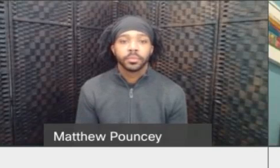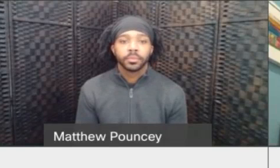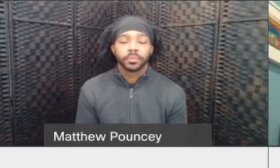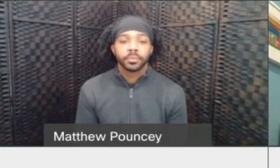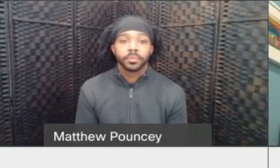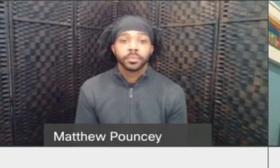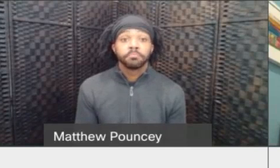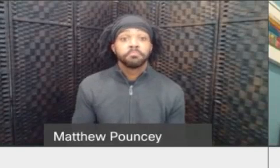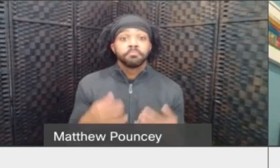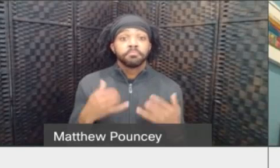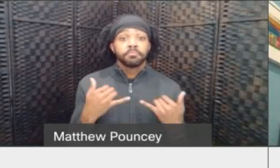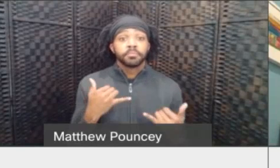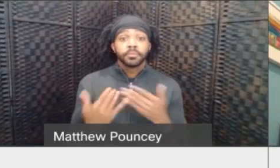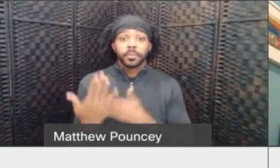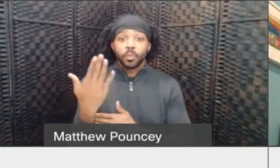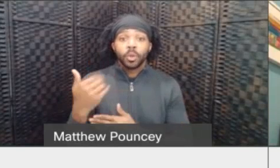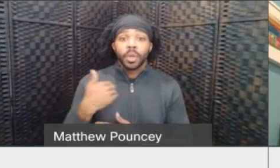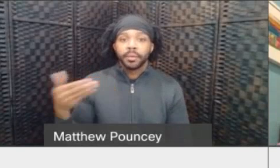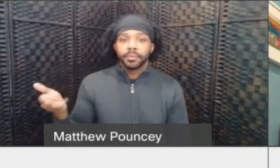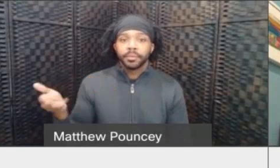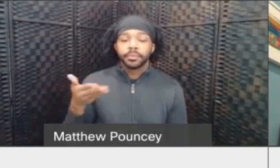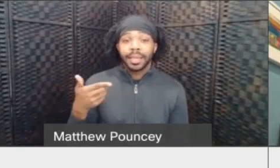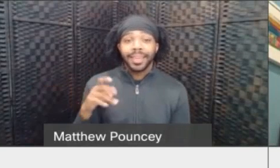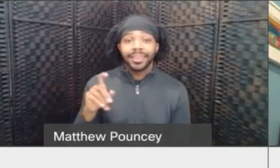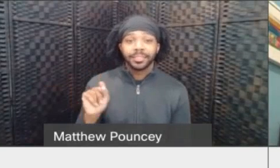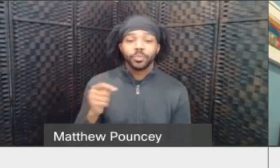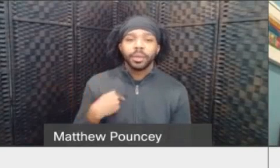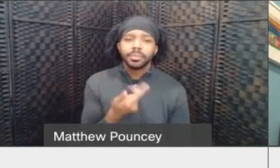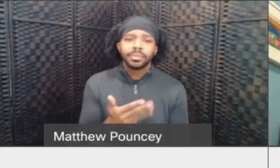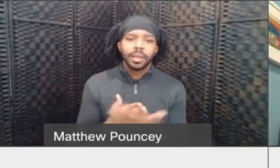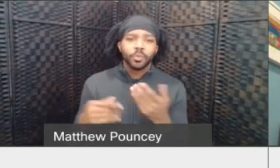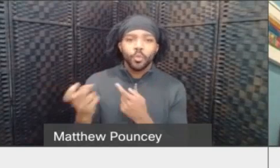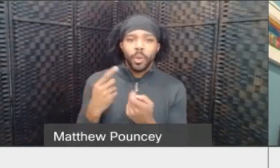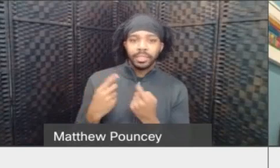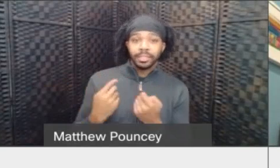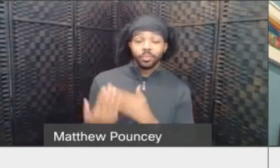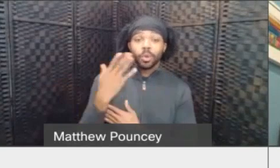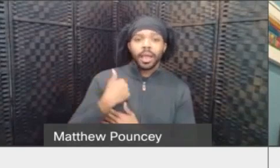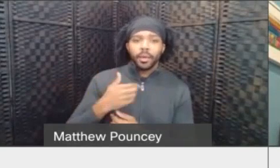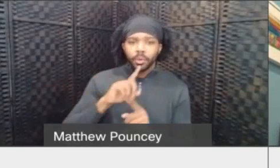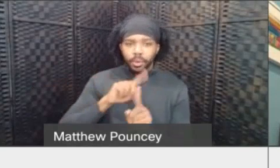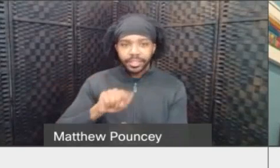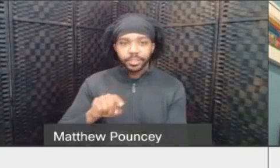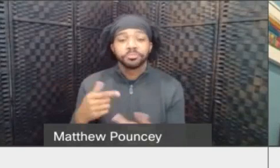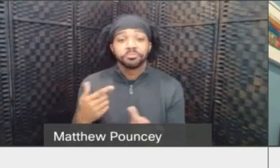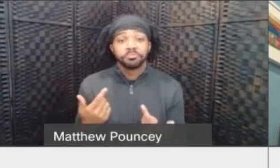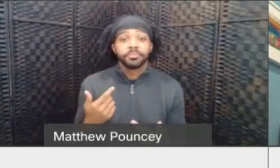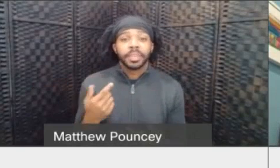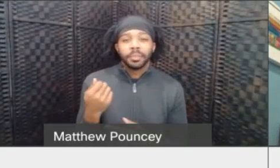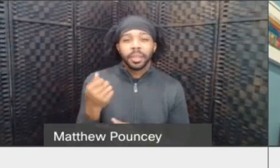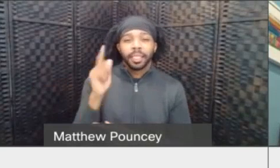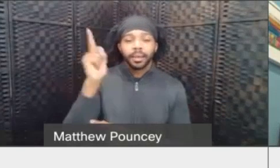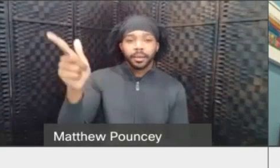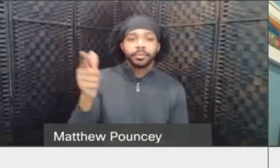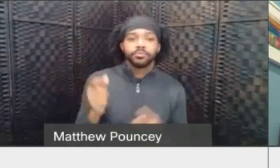So this morning we have a guest. We received some questions this morning, and I will answer those questions a little bit later